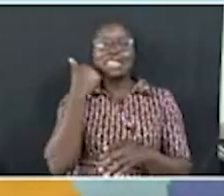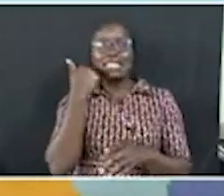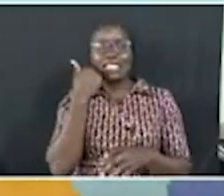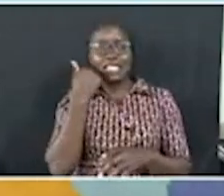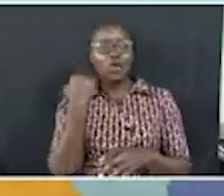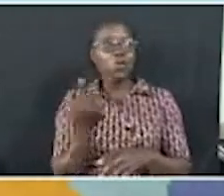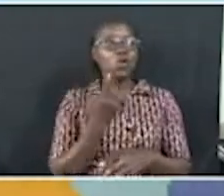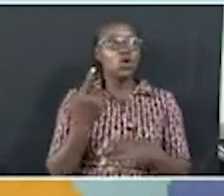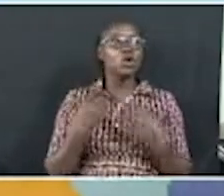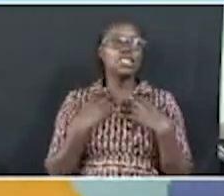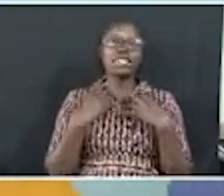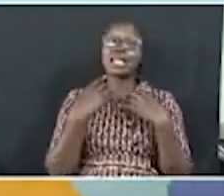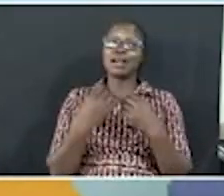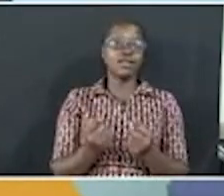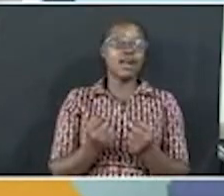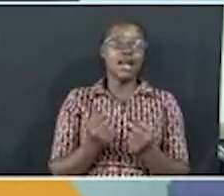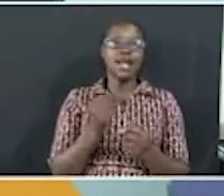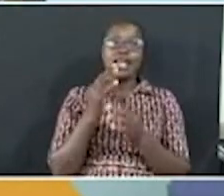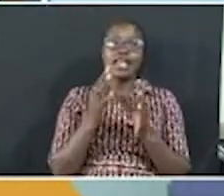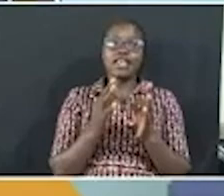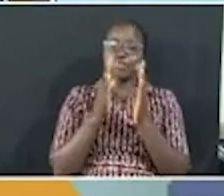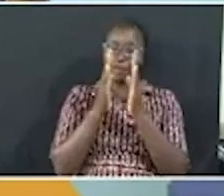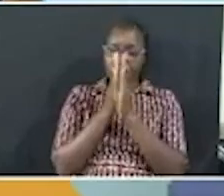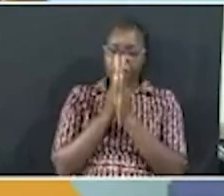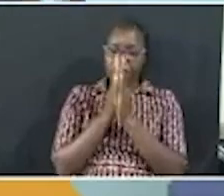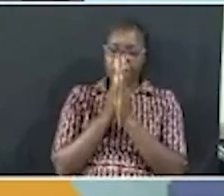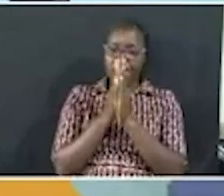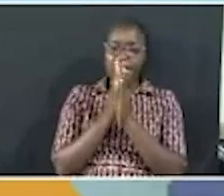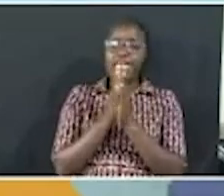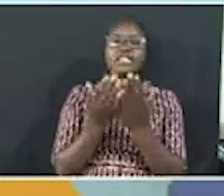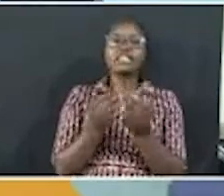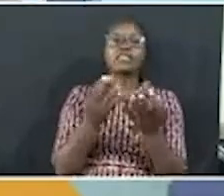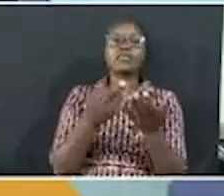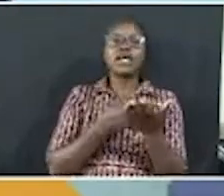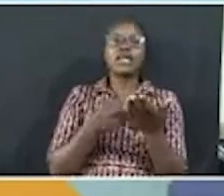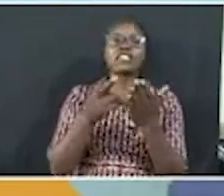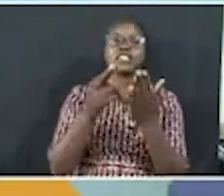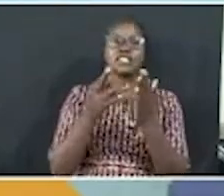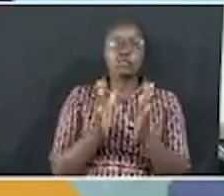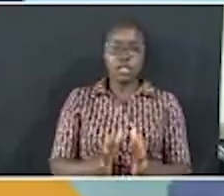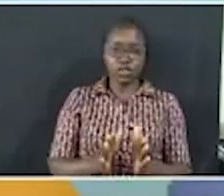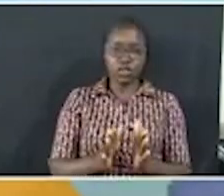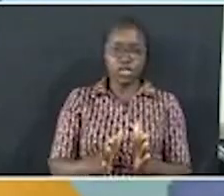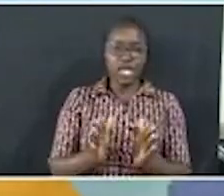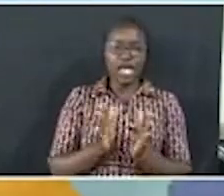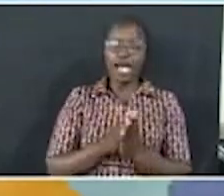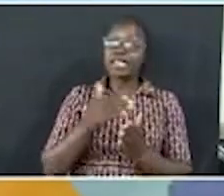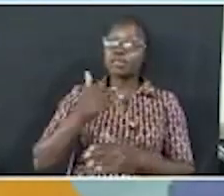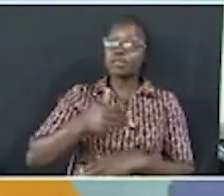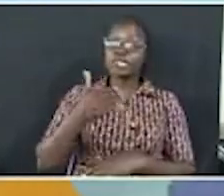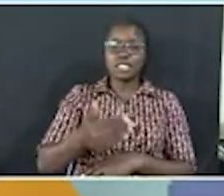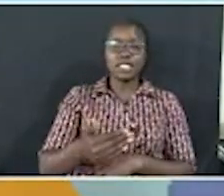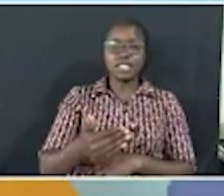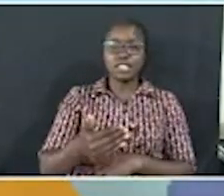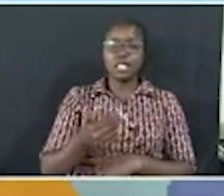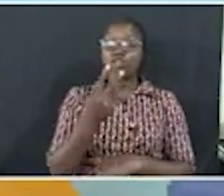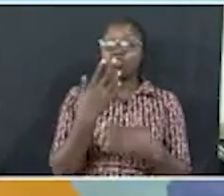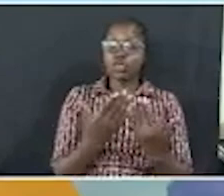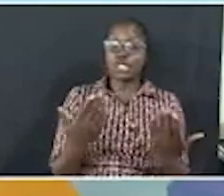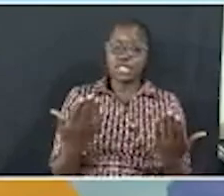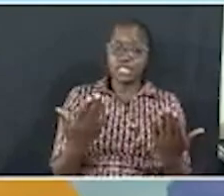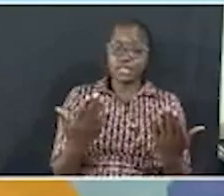will only recover if the prayer is by a righteous person and is persistent. Two